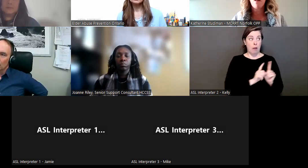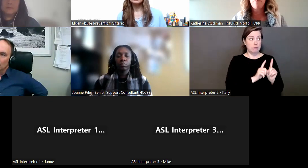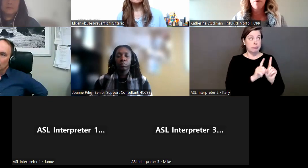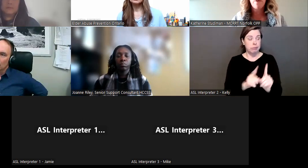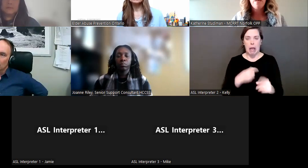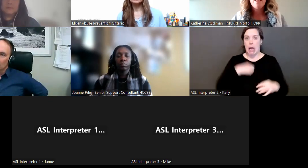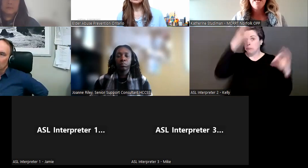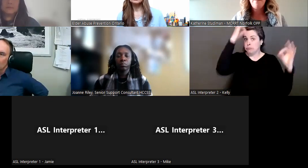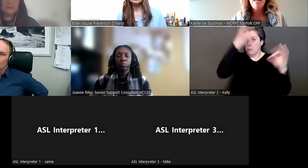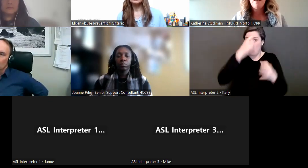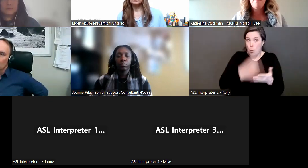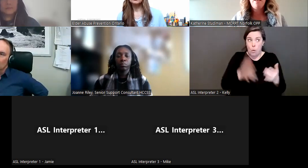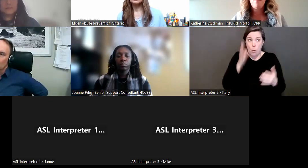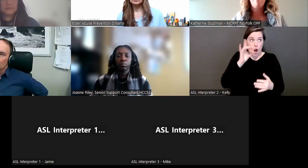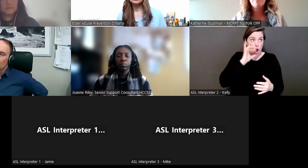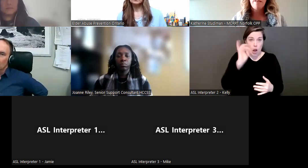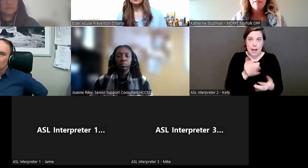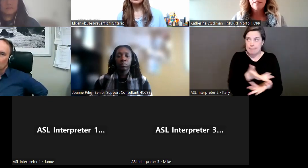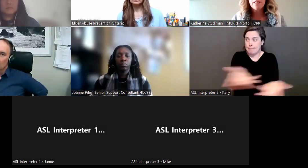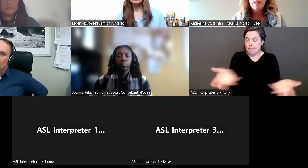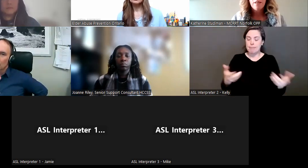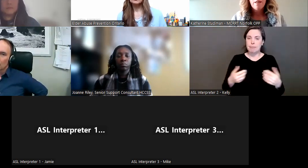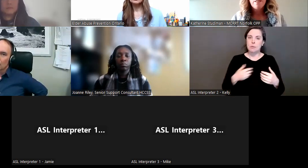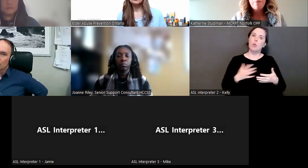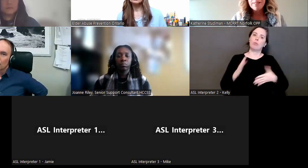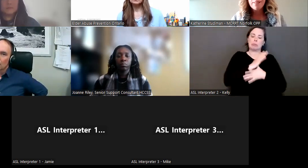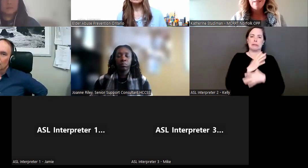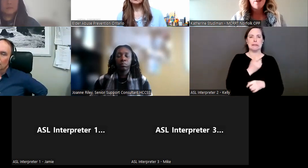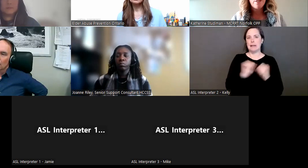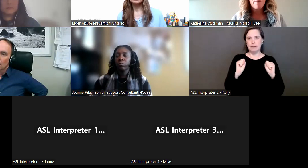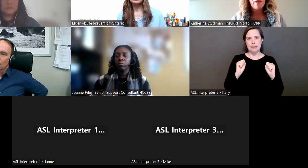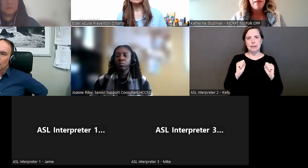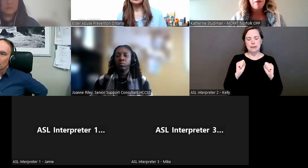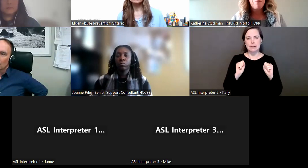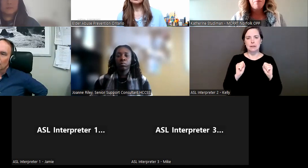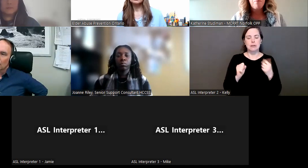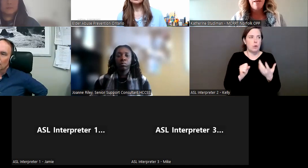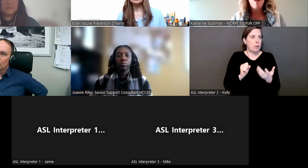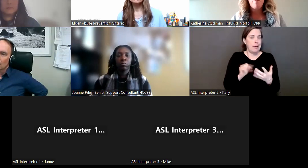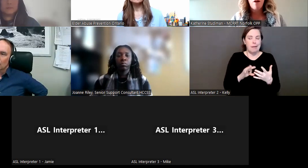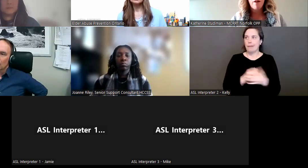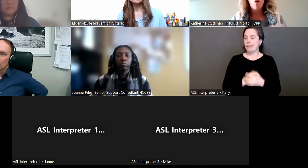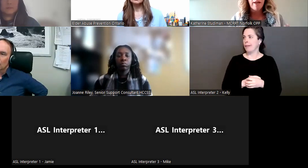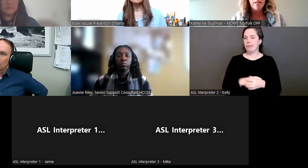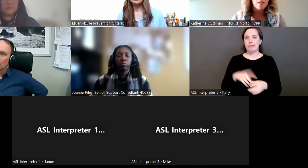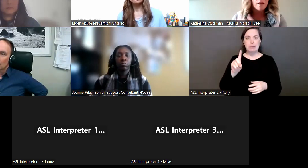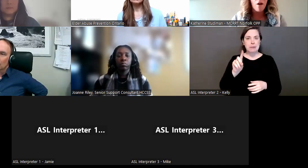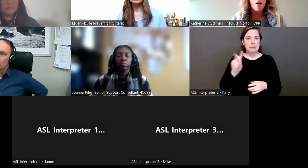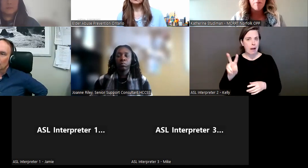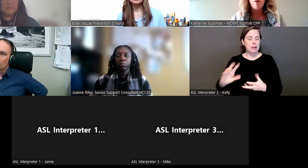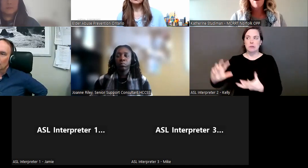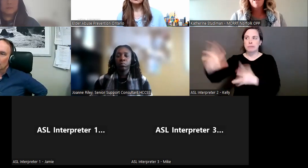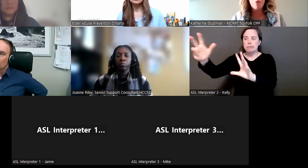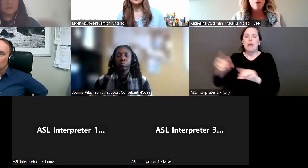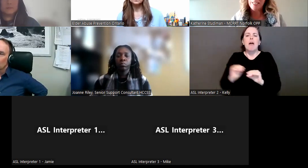it's all about safety. I mean, obviously, if it's a domestic or something big, I'm not going into the call.